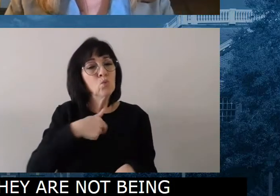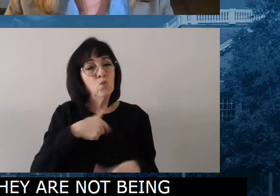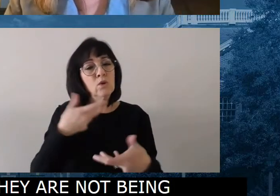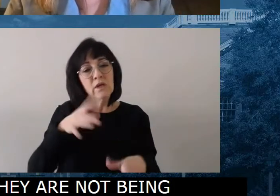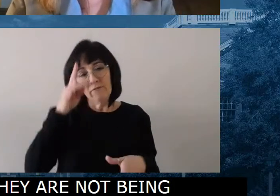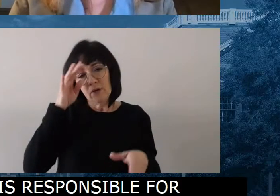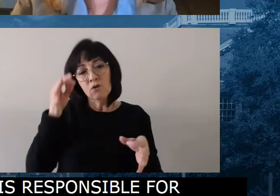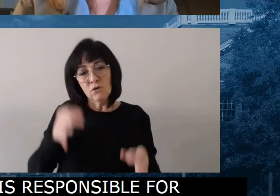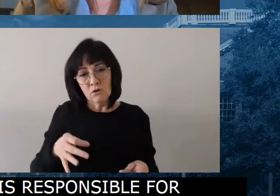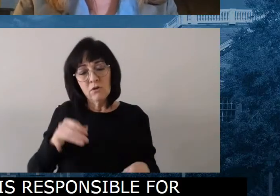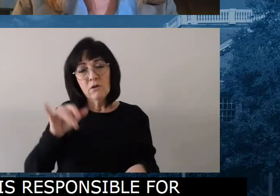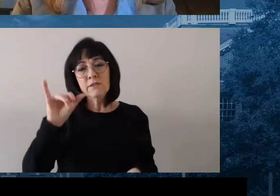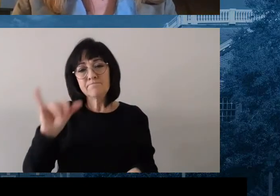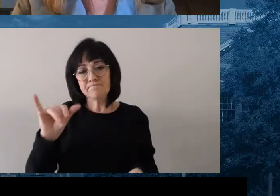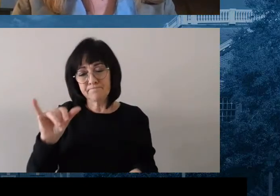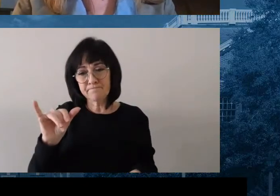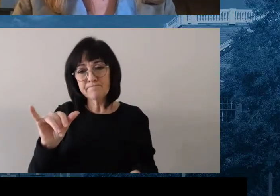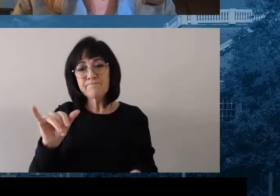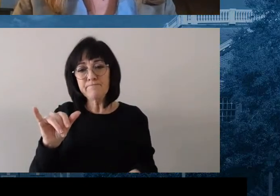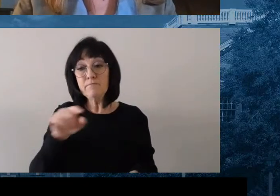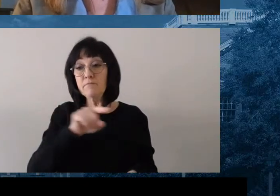a population that